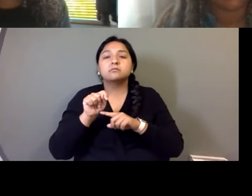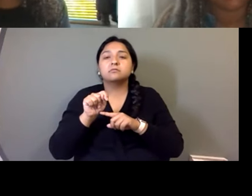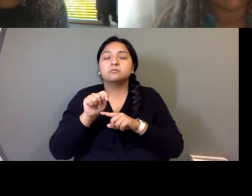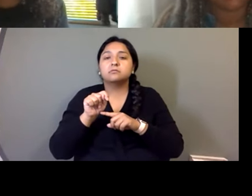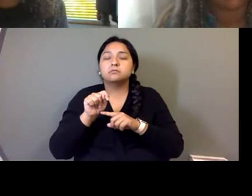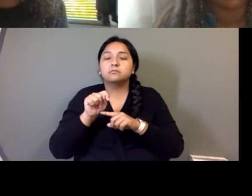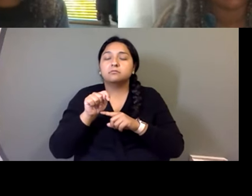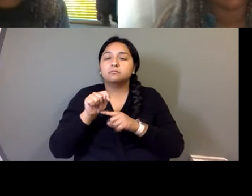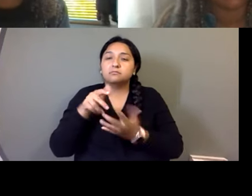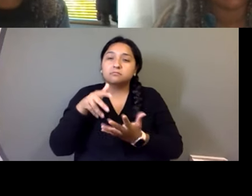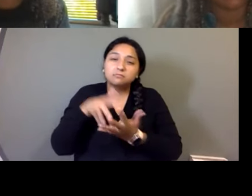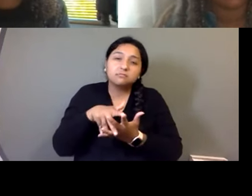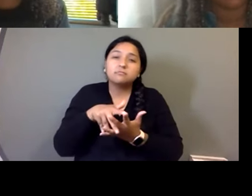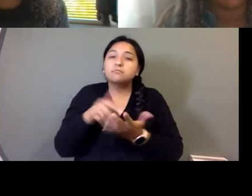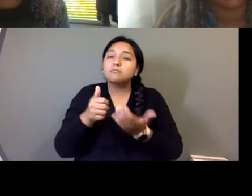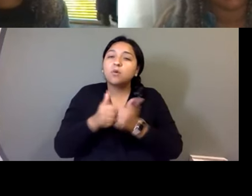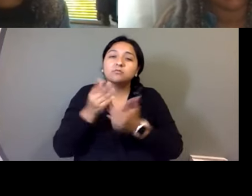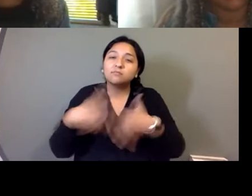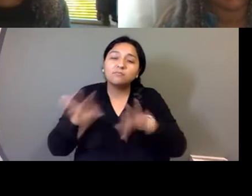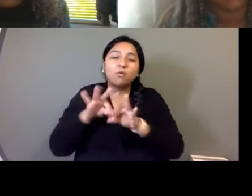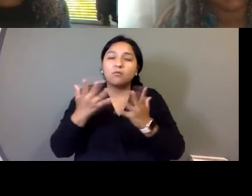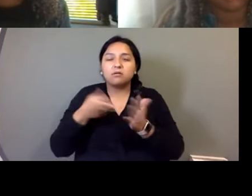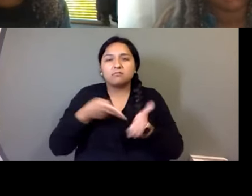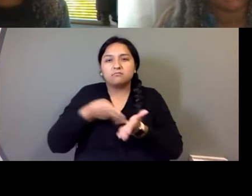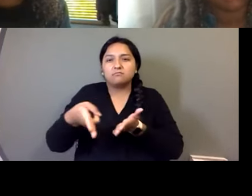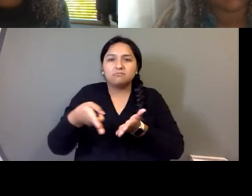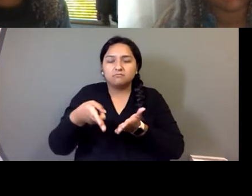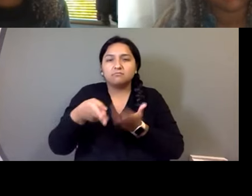important things. And I feel like